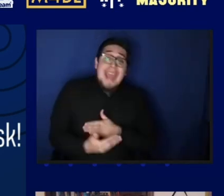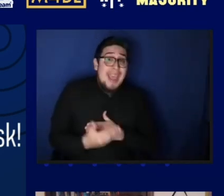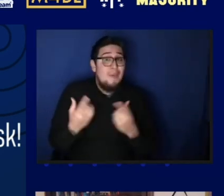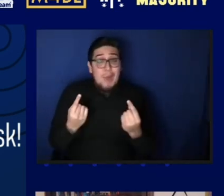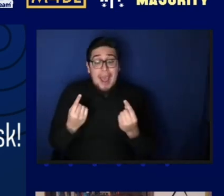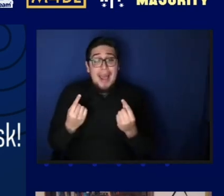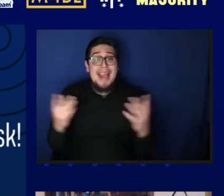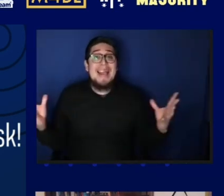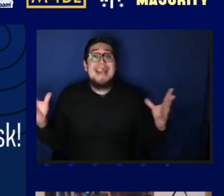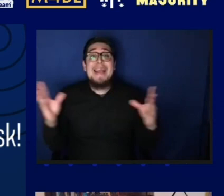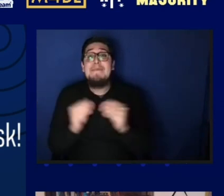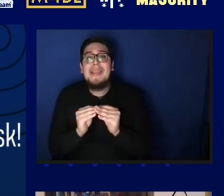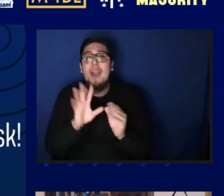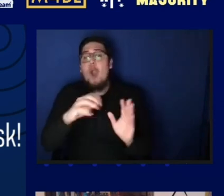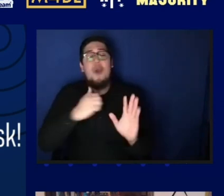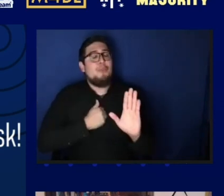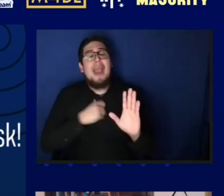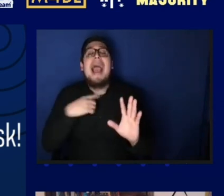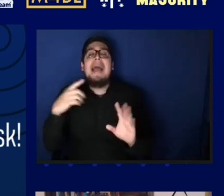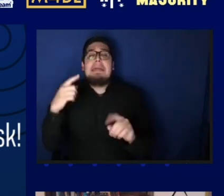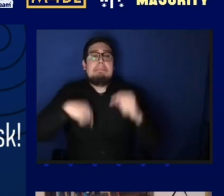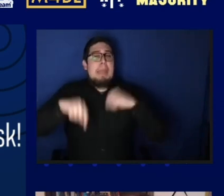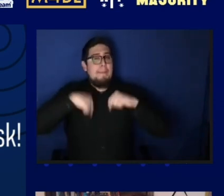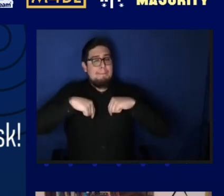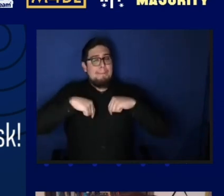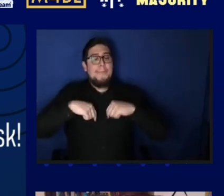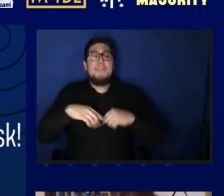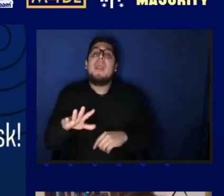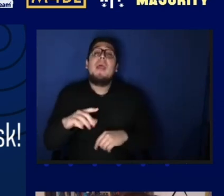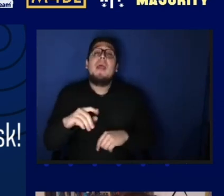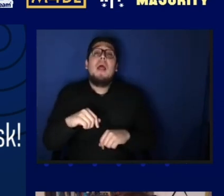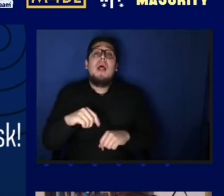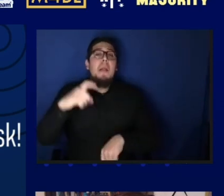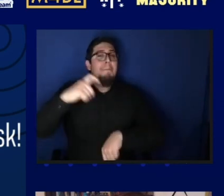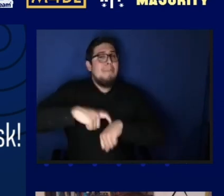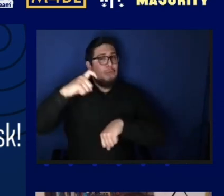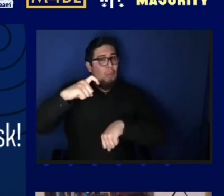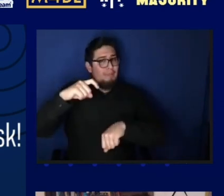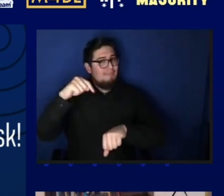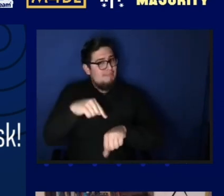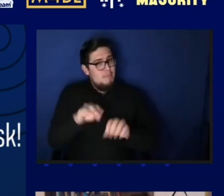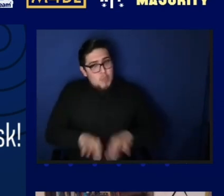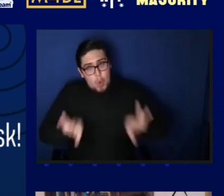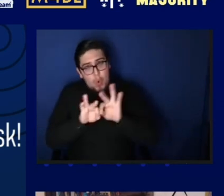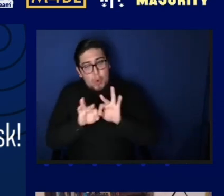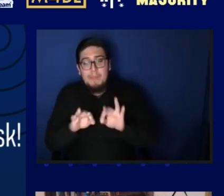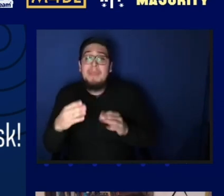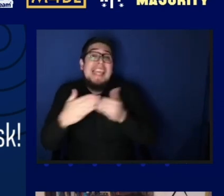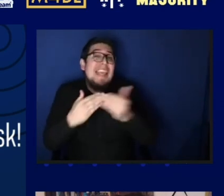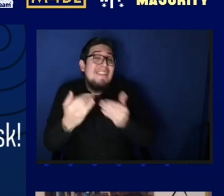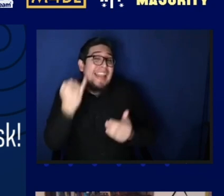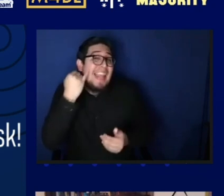We're on the same slide. Be punctual. And even if your representative is Ted Cruz, right?